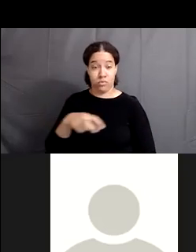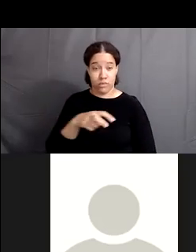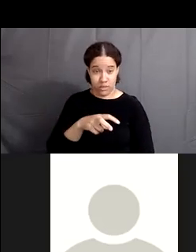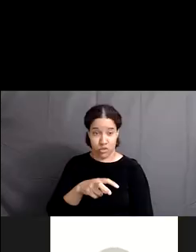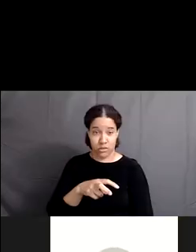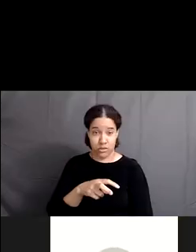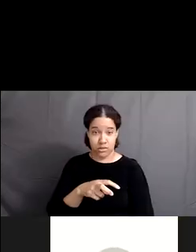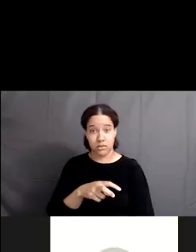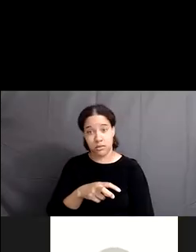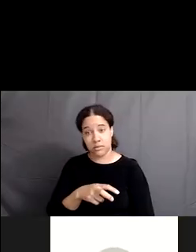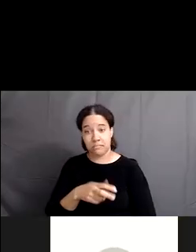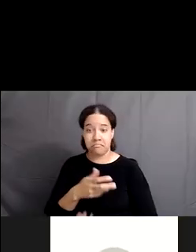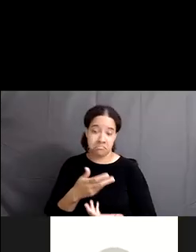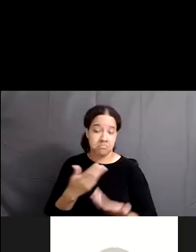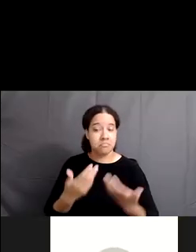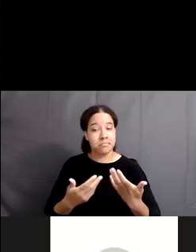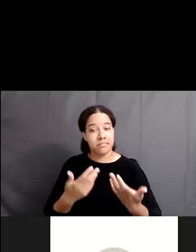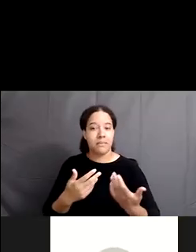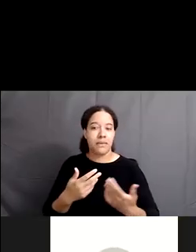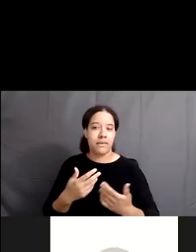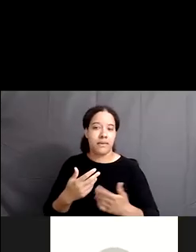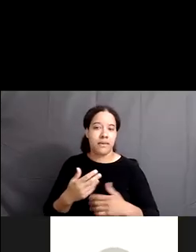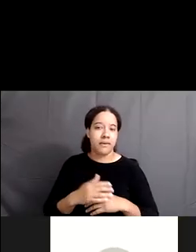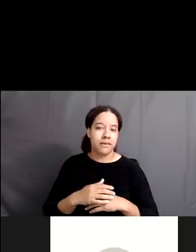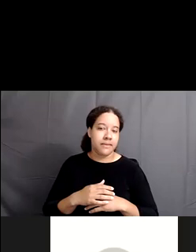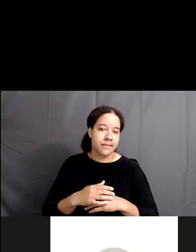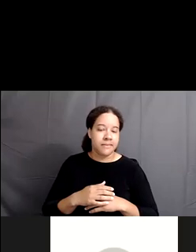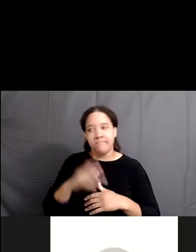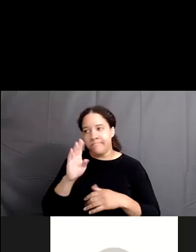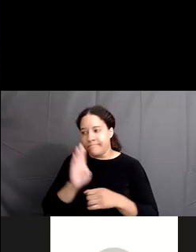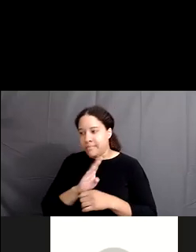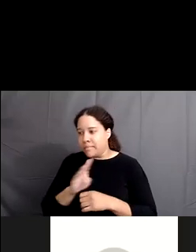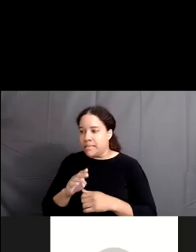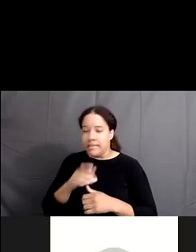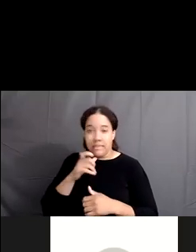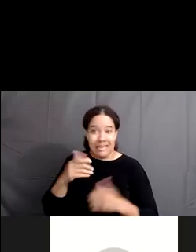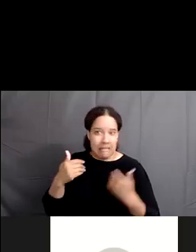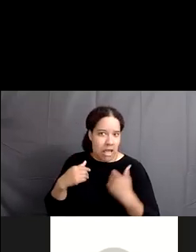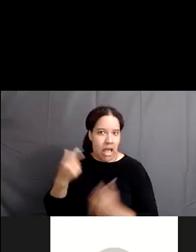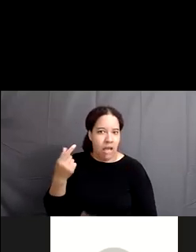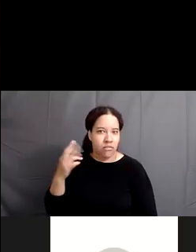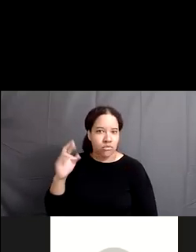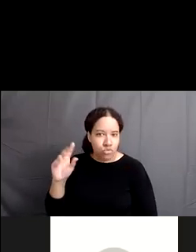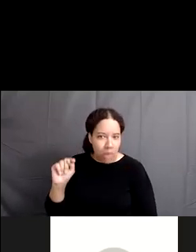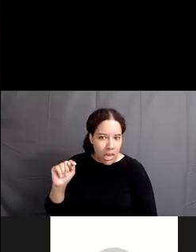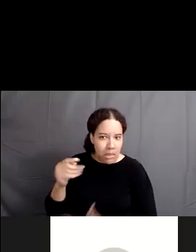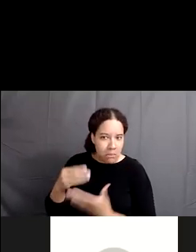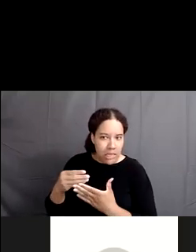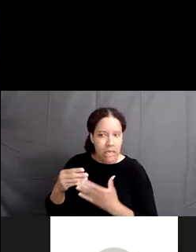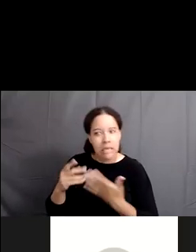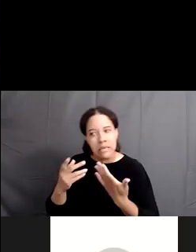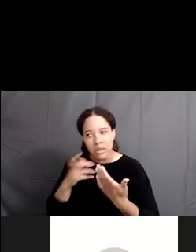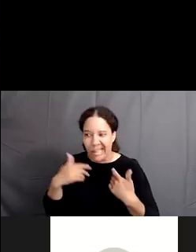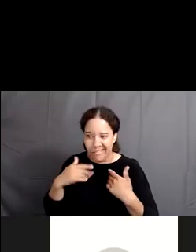maybe isn't coming to this choice by way of, a grant opportunity, but is really thinking about it for